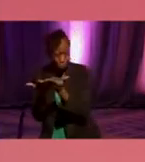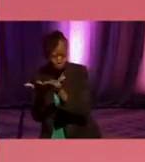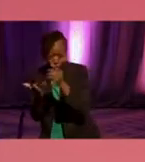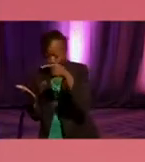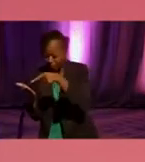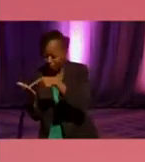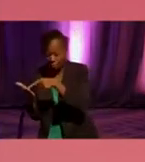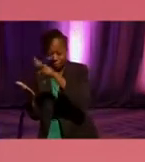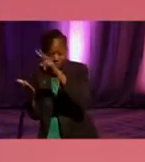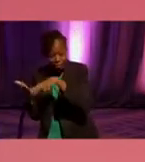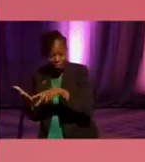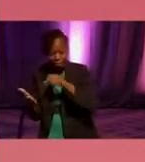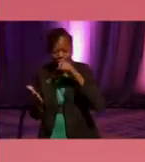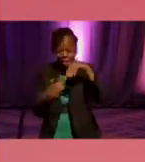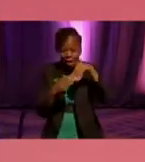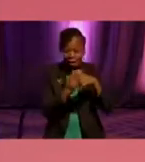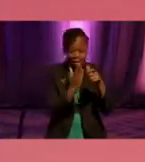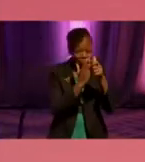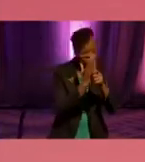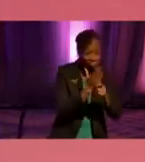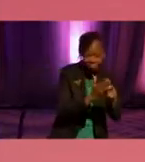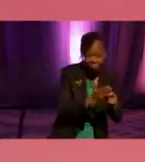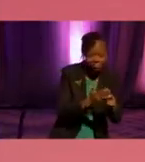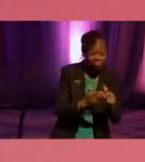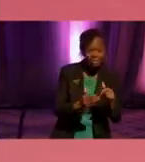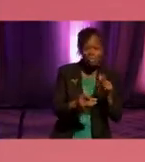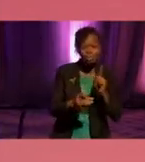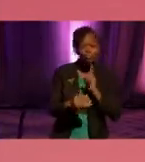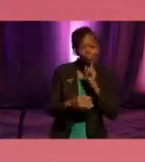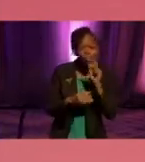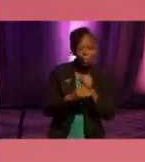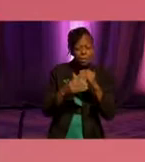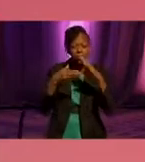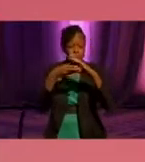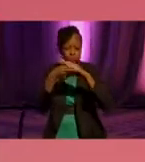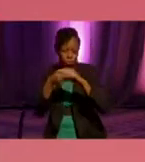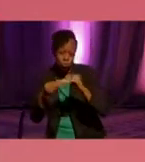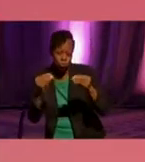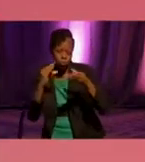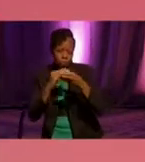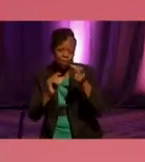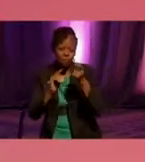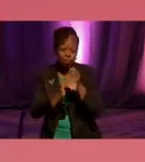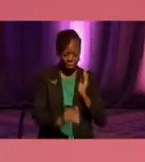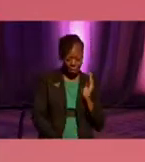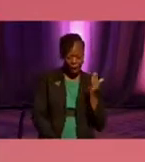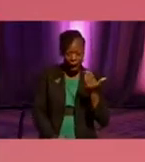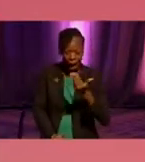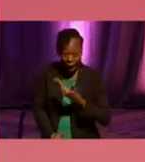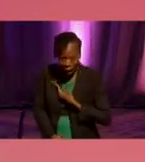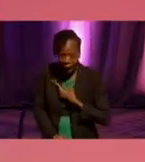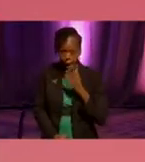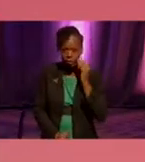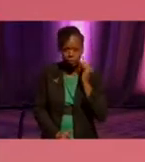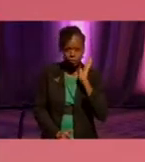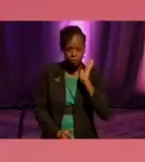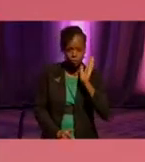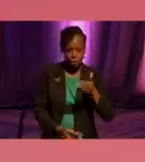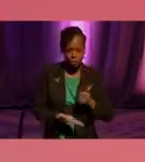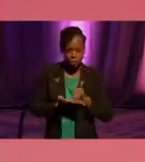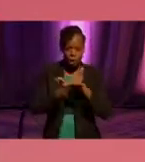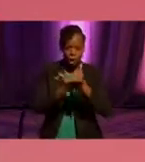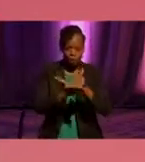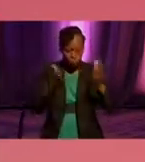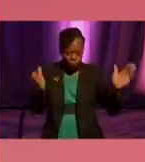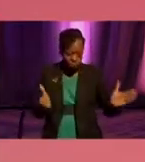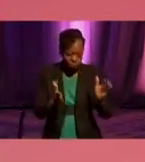It's not in a manual. It is literally the stories from our experiences that will really help push this conversation forward.